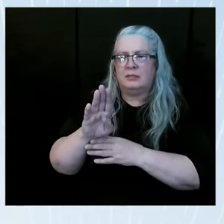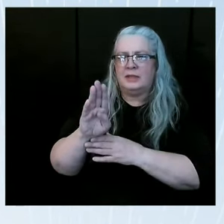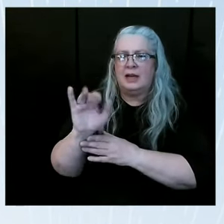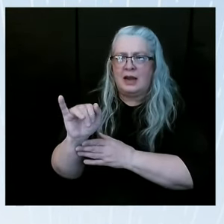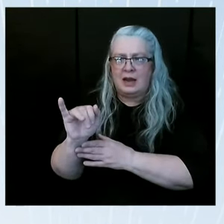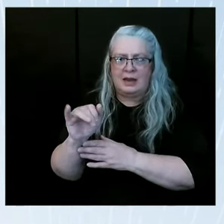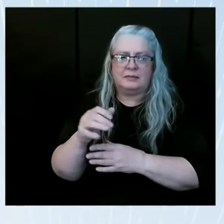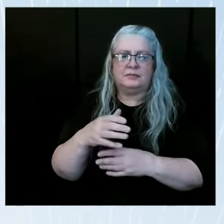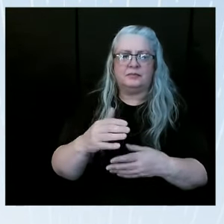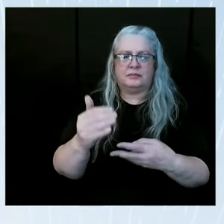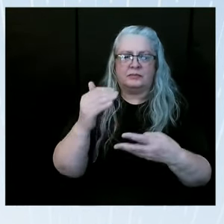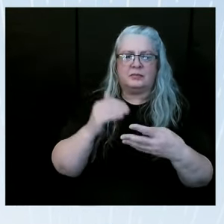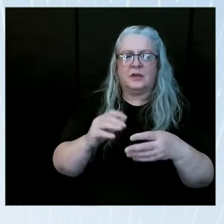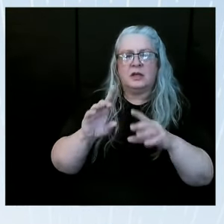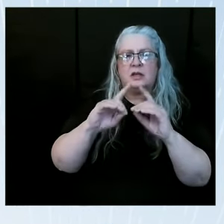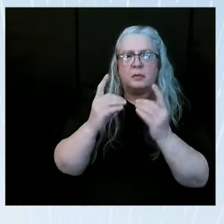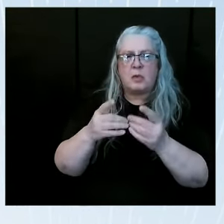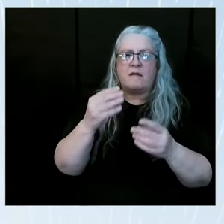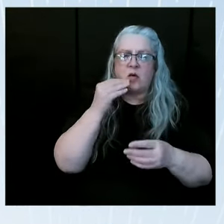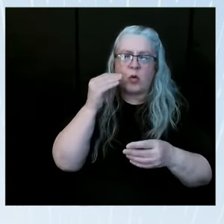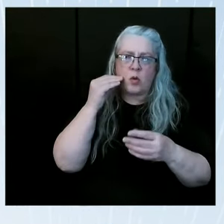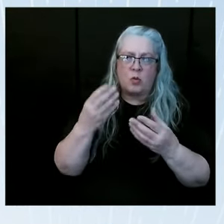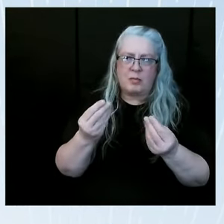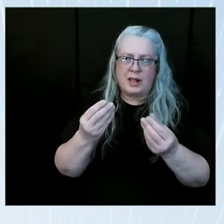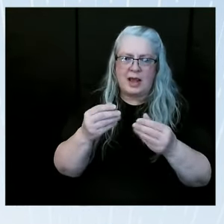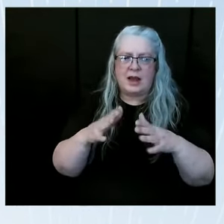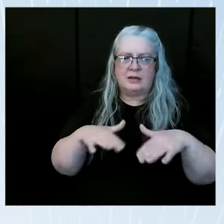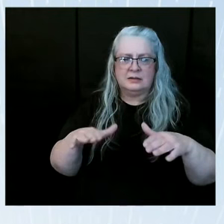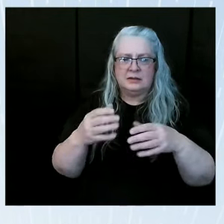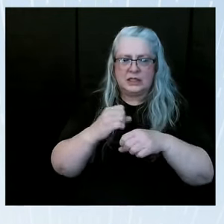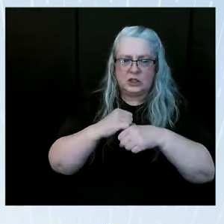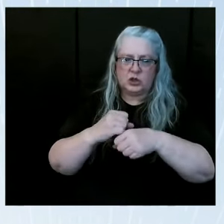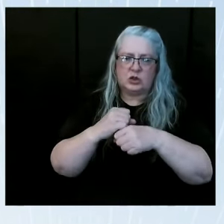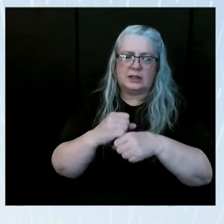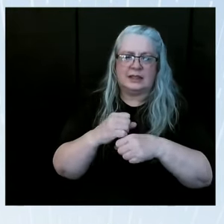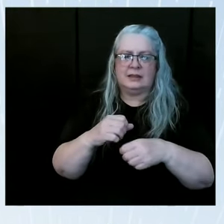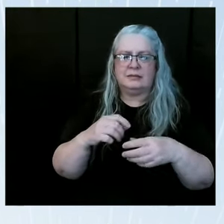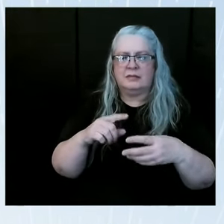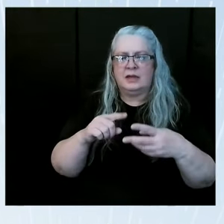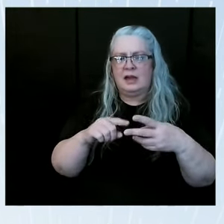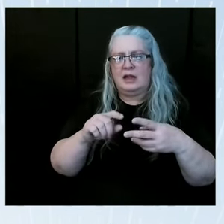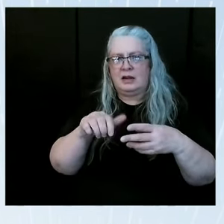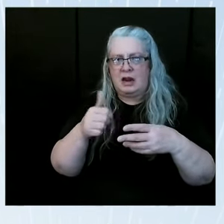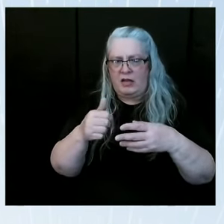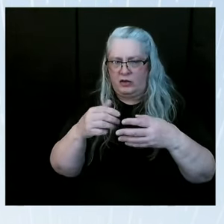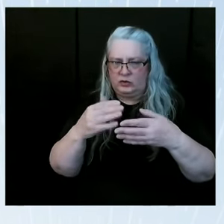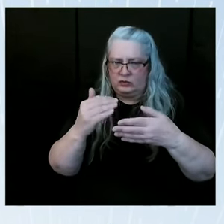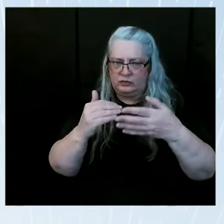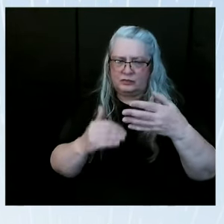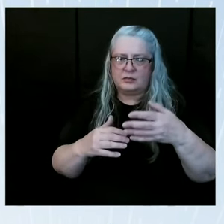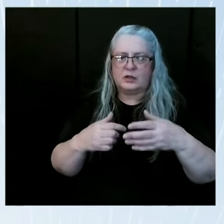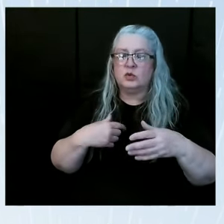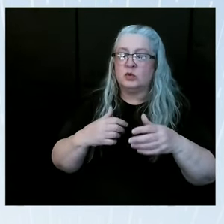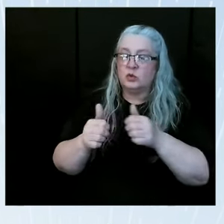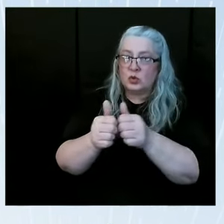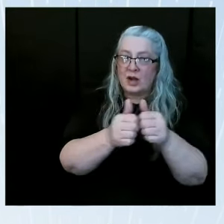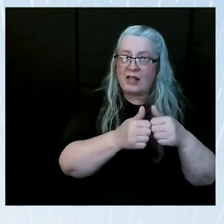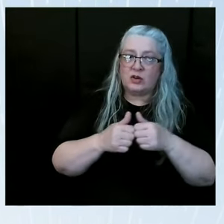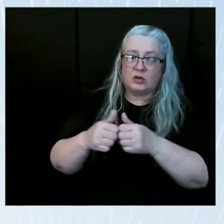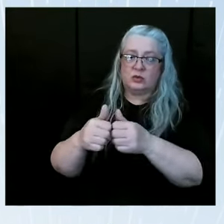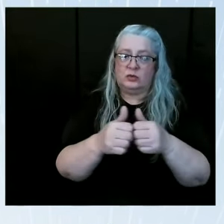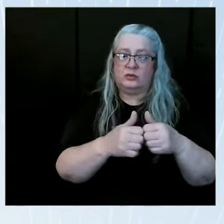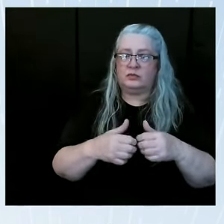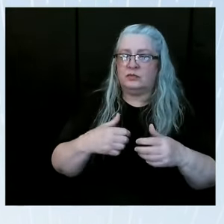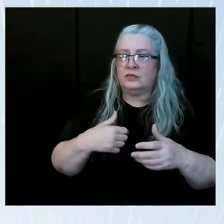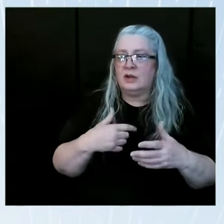expanding our capacity to assess forced labor threats, initiate investigations and prosecutions, and provide tailored